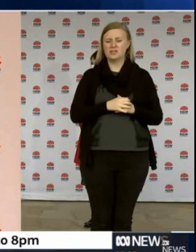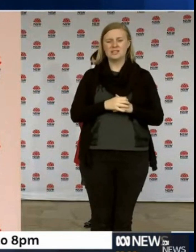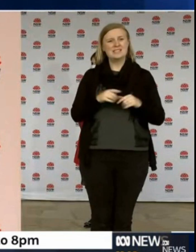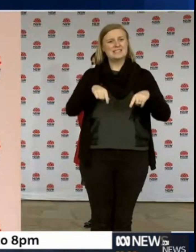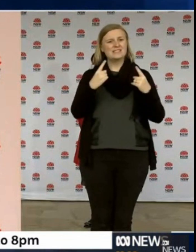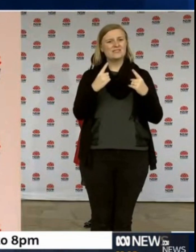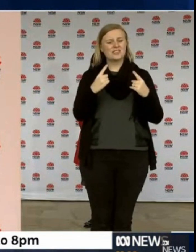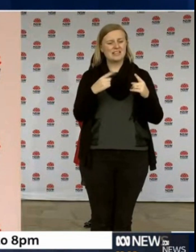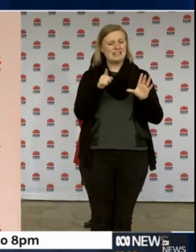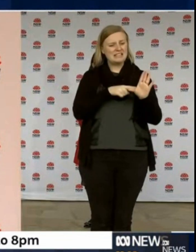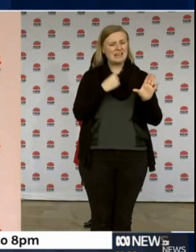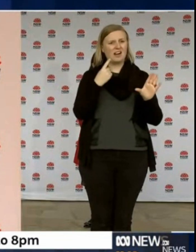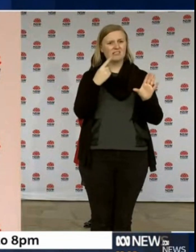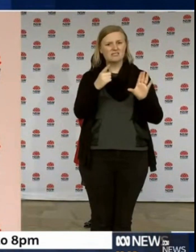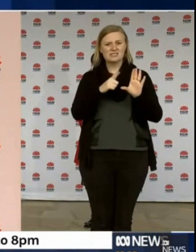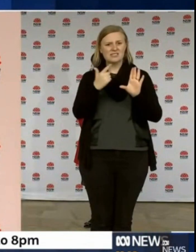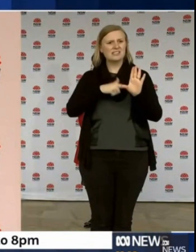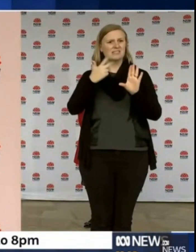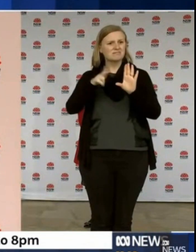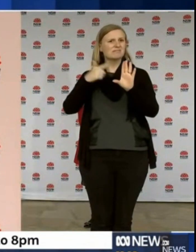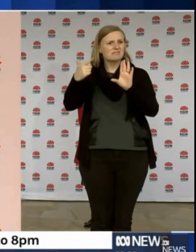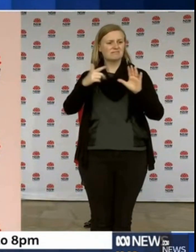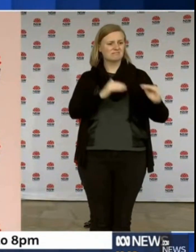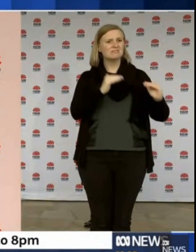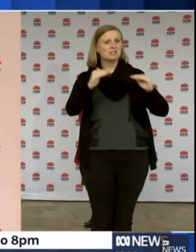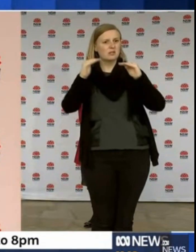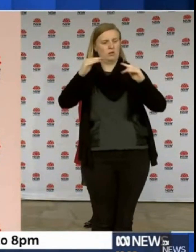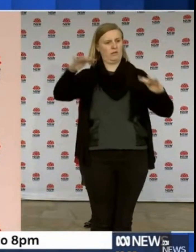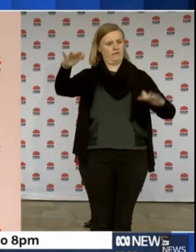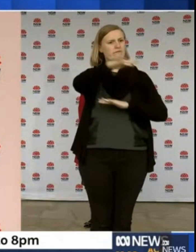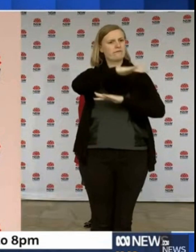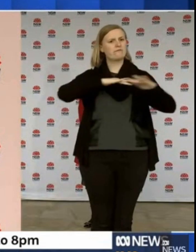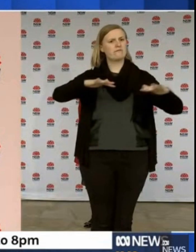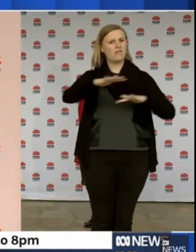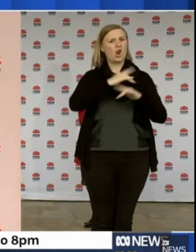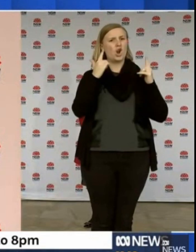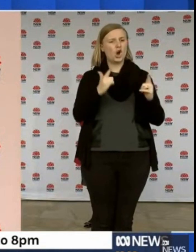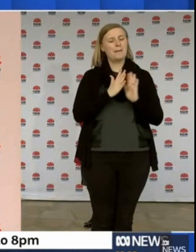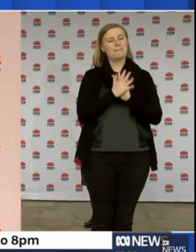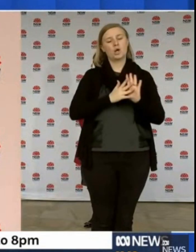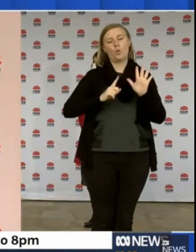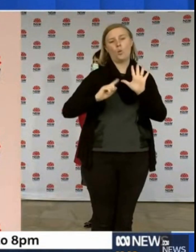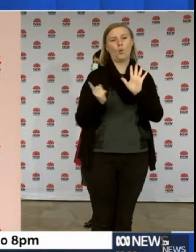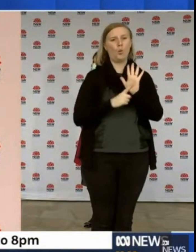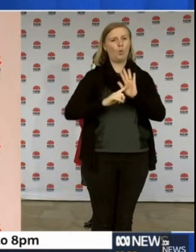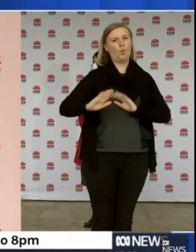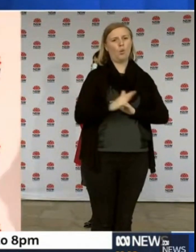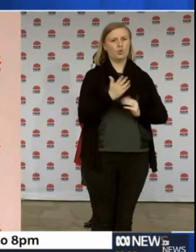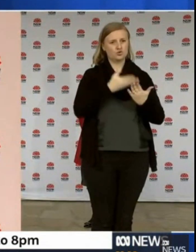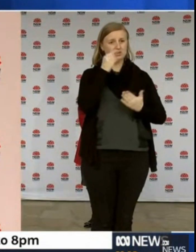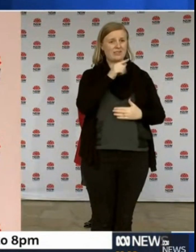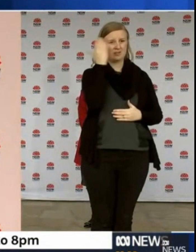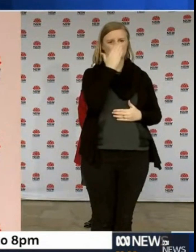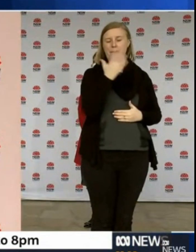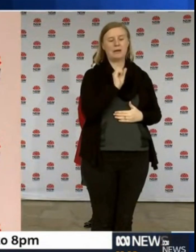students are now close contacts and must get tested and self-isolate for 14 days regardless of a negative test. There was also